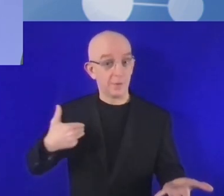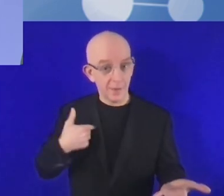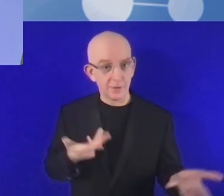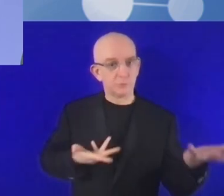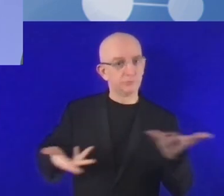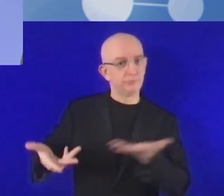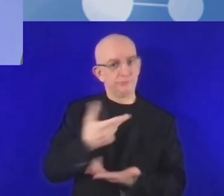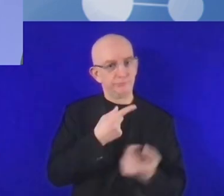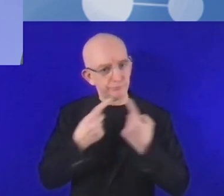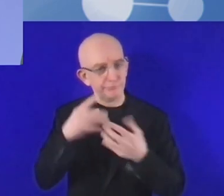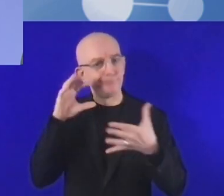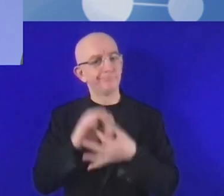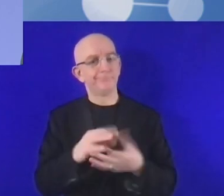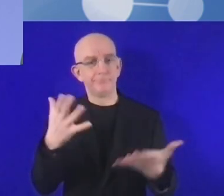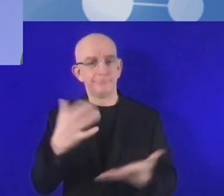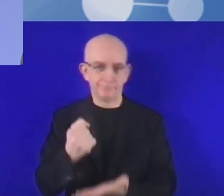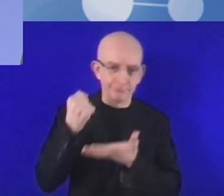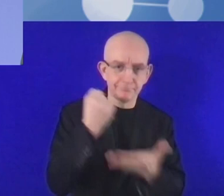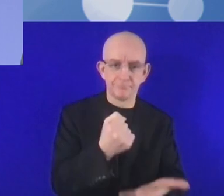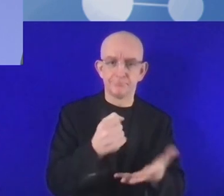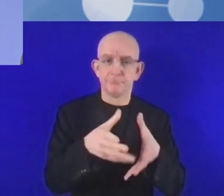of the digital technologies.